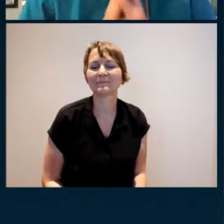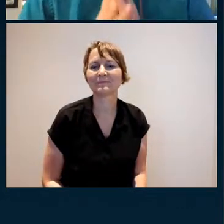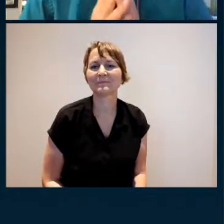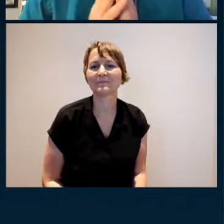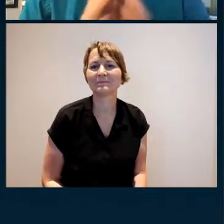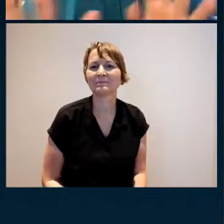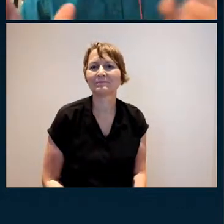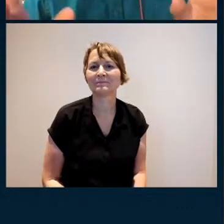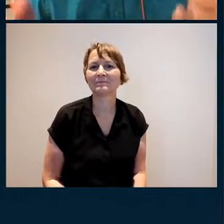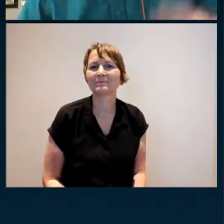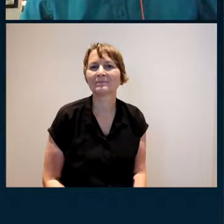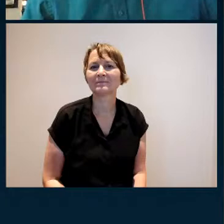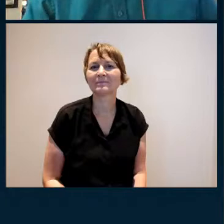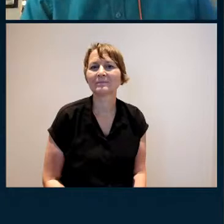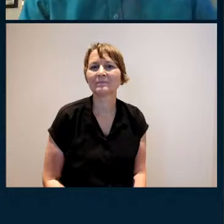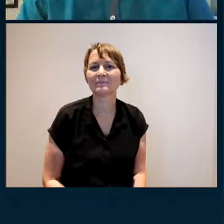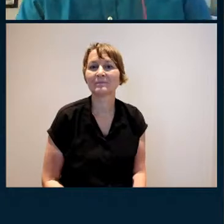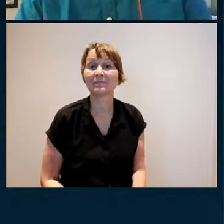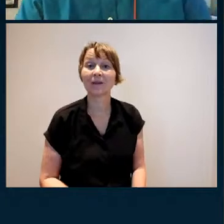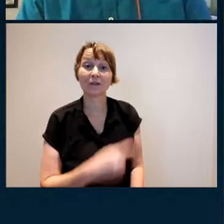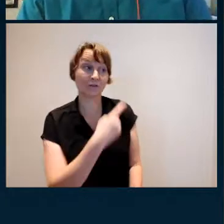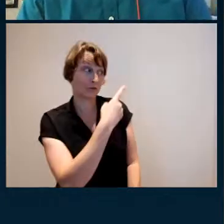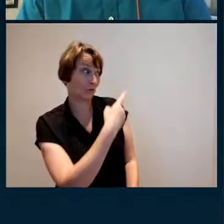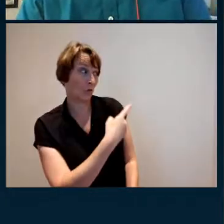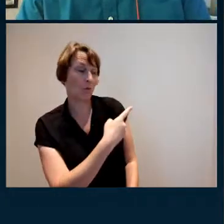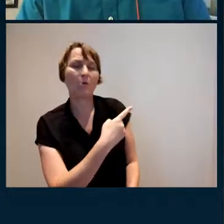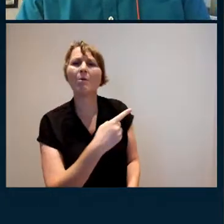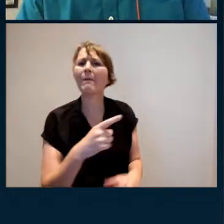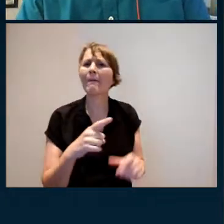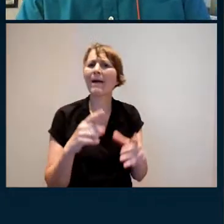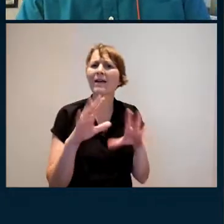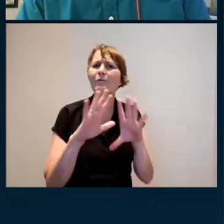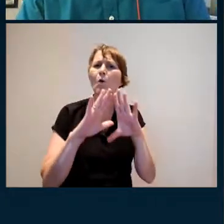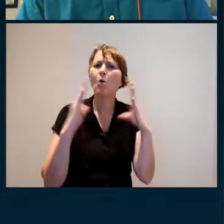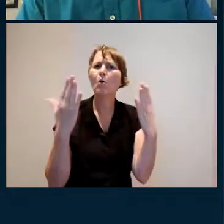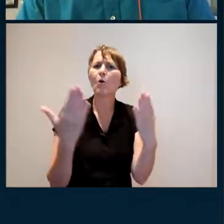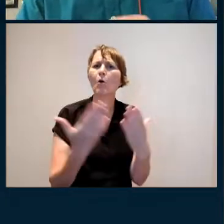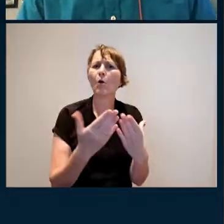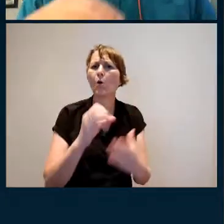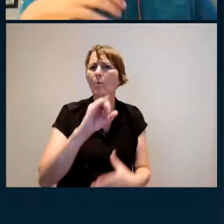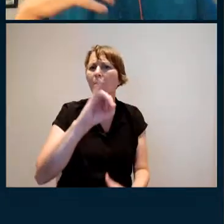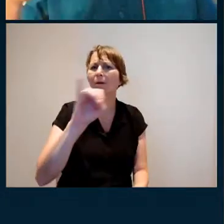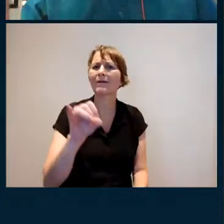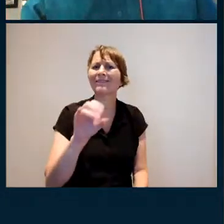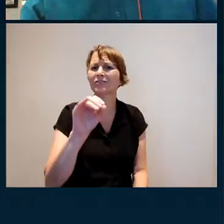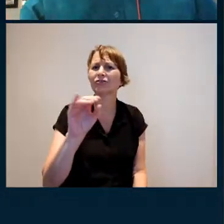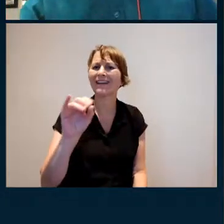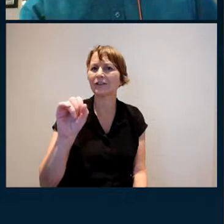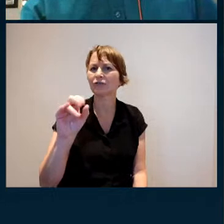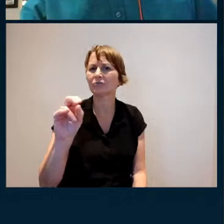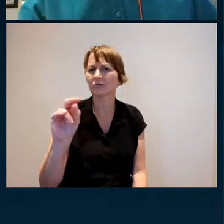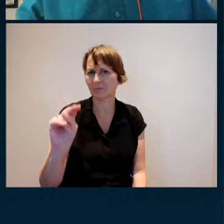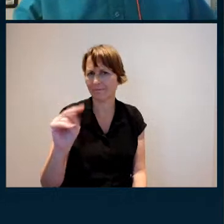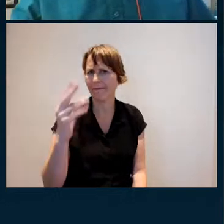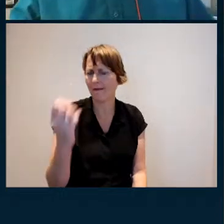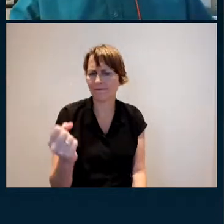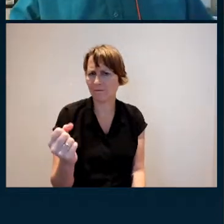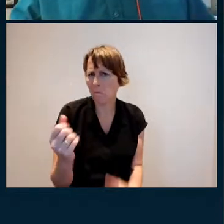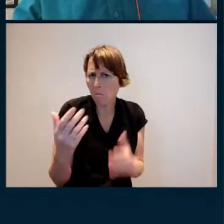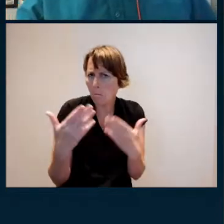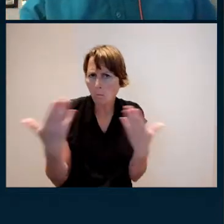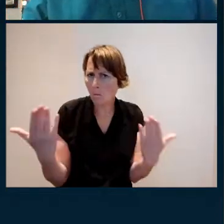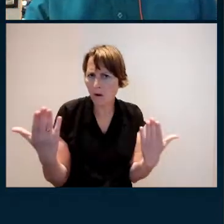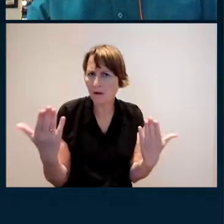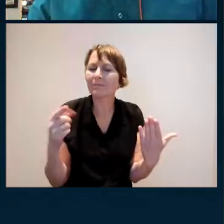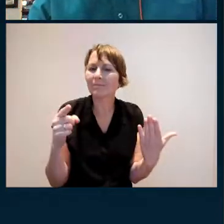directory? I have a global JSON. And the reason I do that is because I want to build against .NET